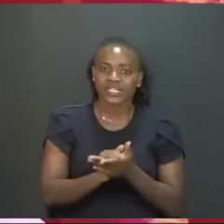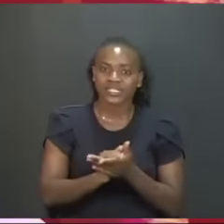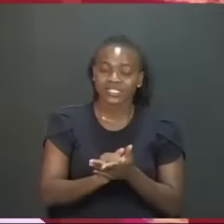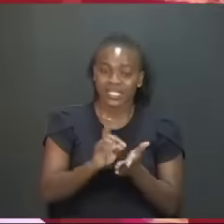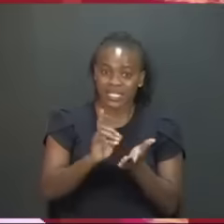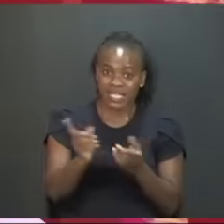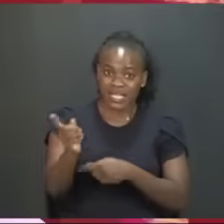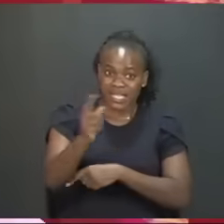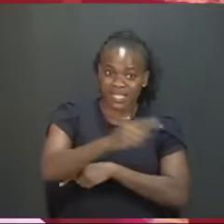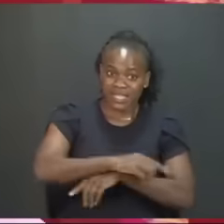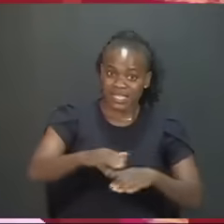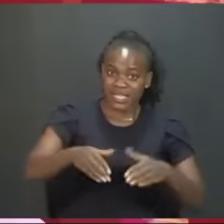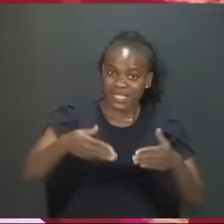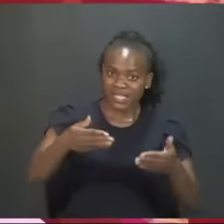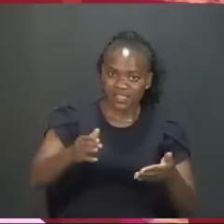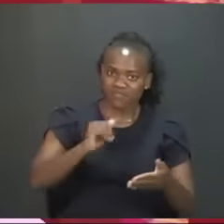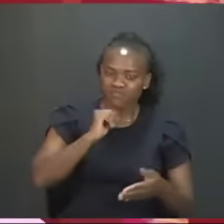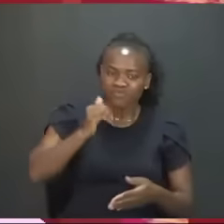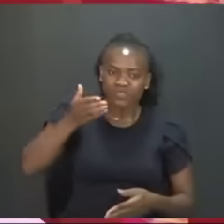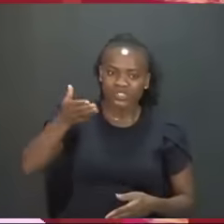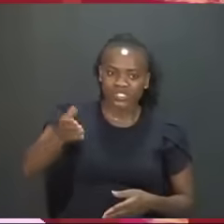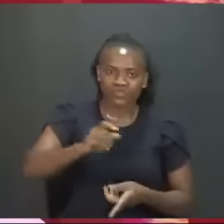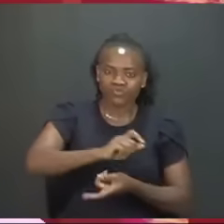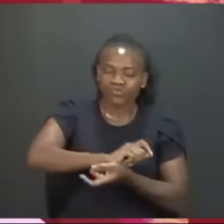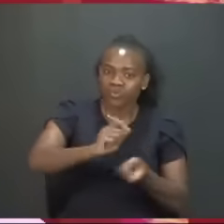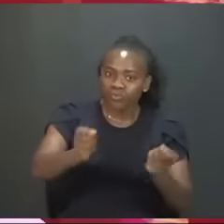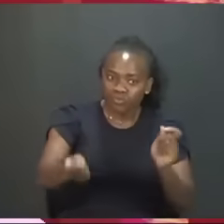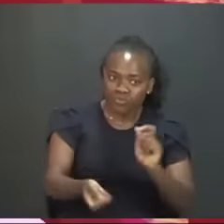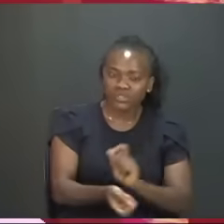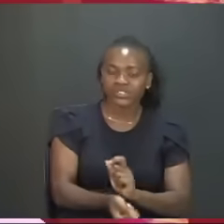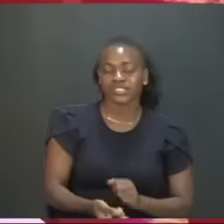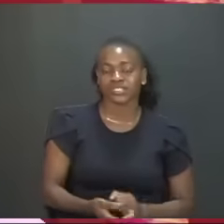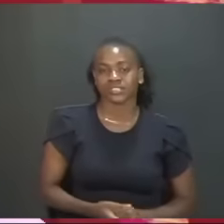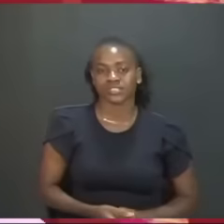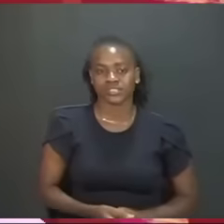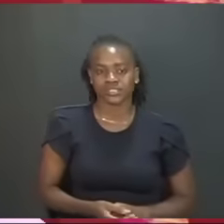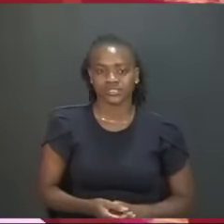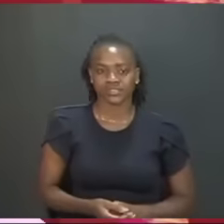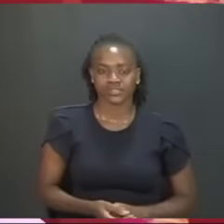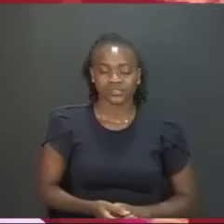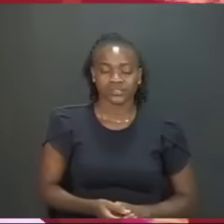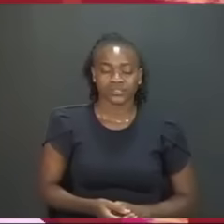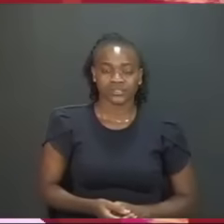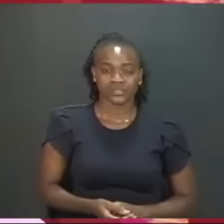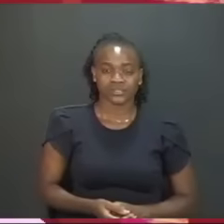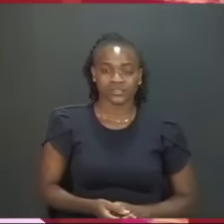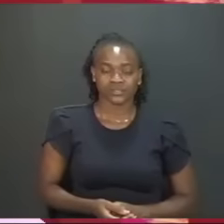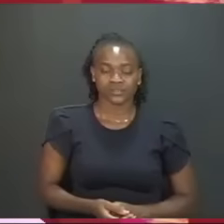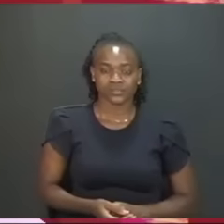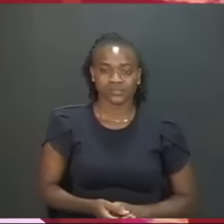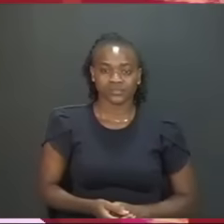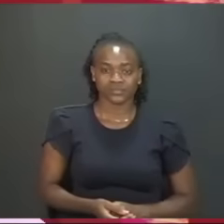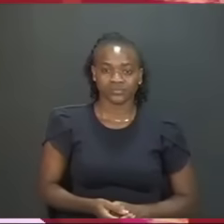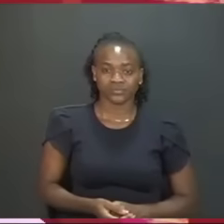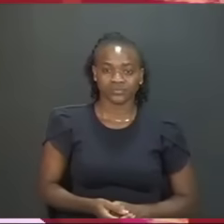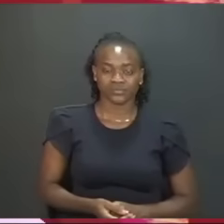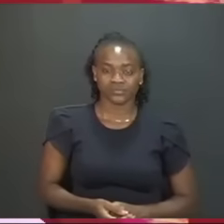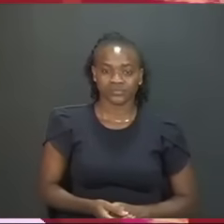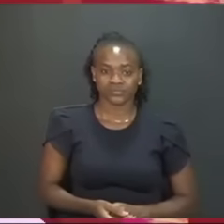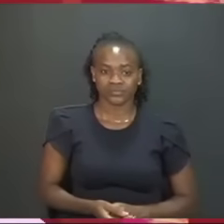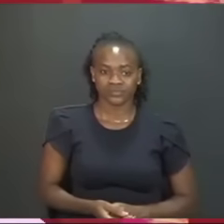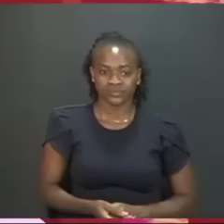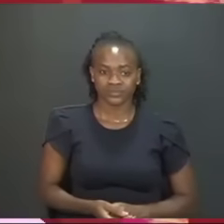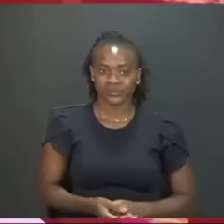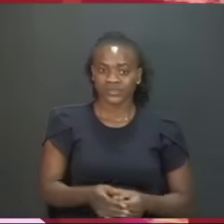scheduled, they were unavailable. So we shifted and then, rescheduled those who were unavailable on the dates. And